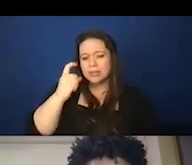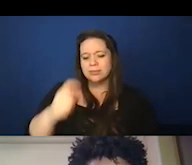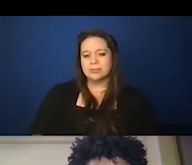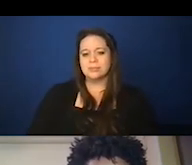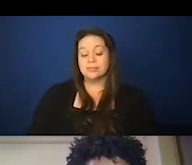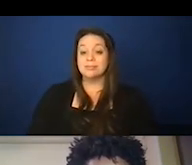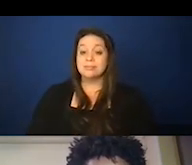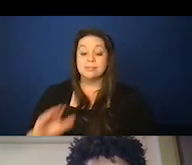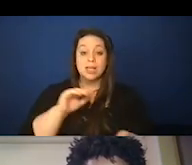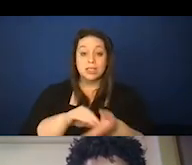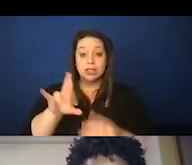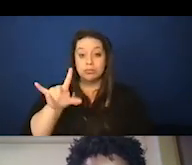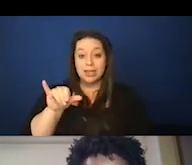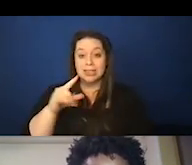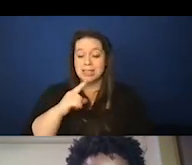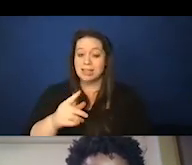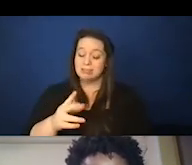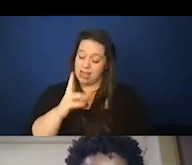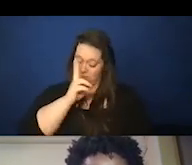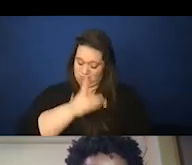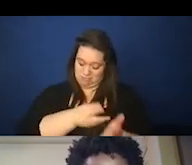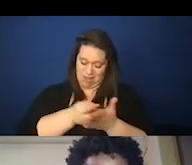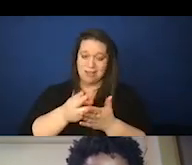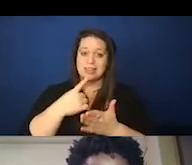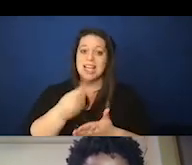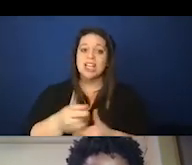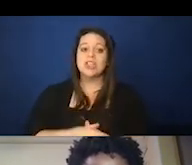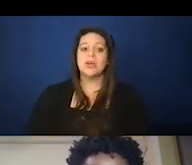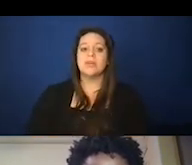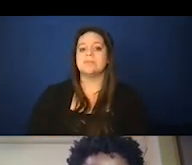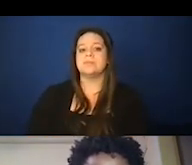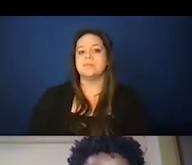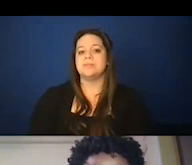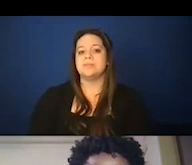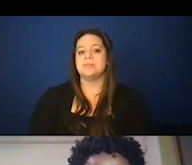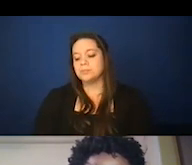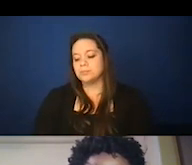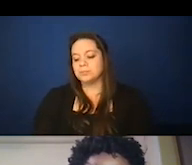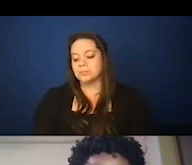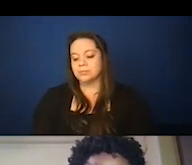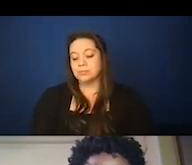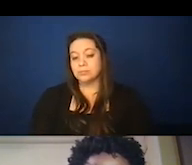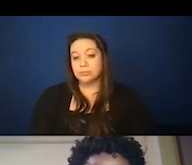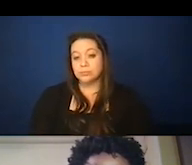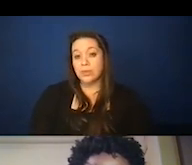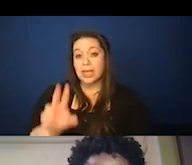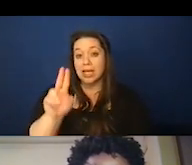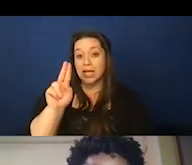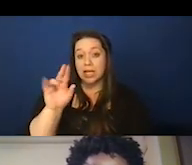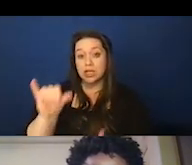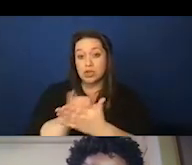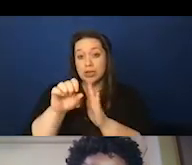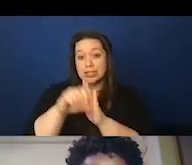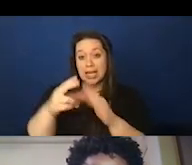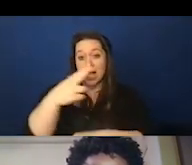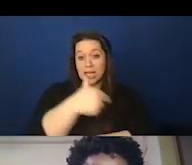you, and quite candidly, there are almost 8,000 people in New York State hospitals